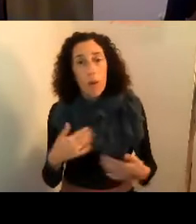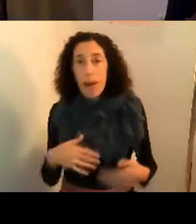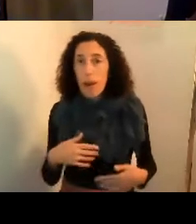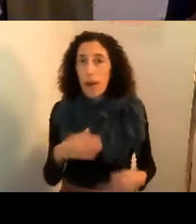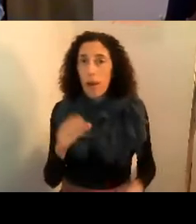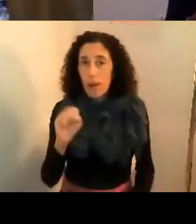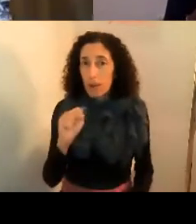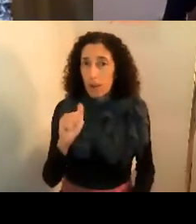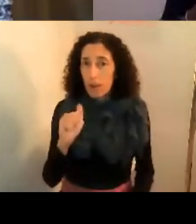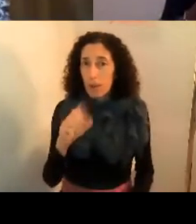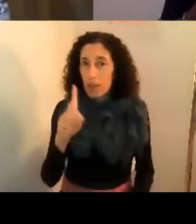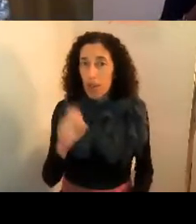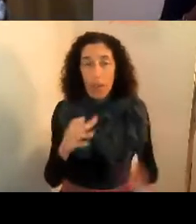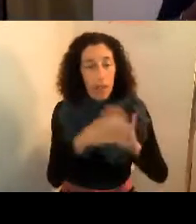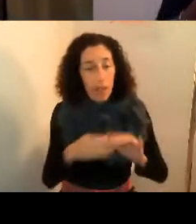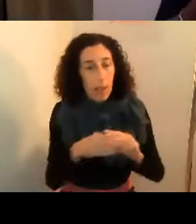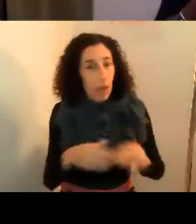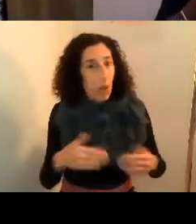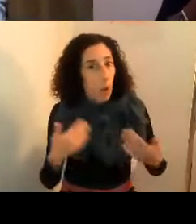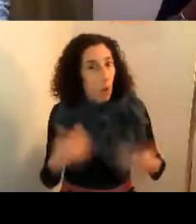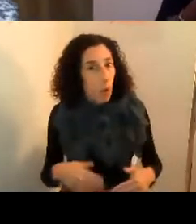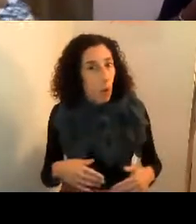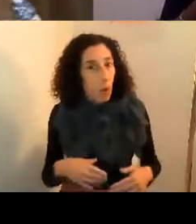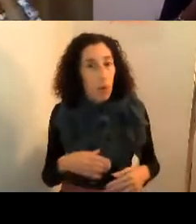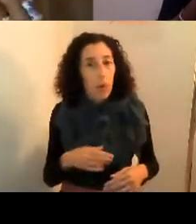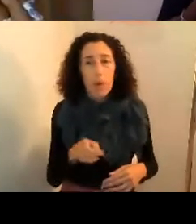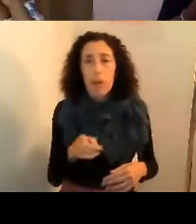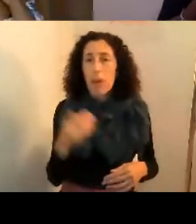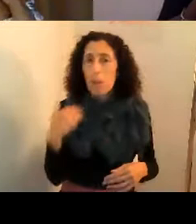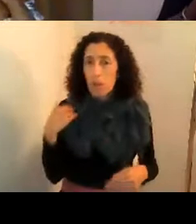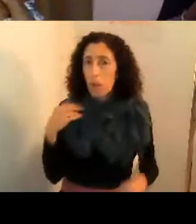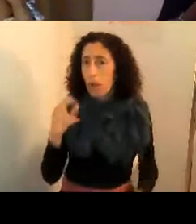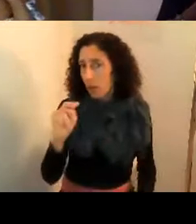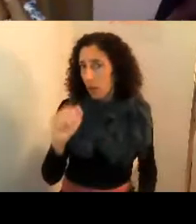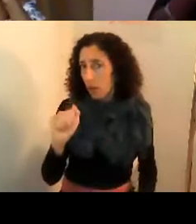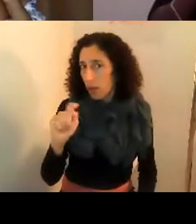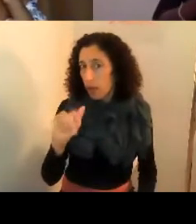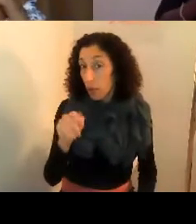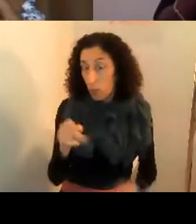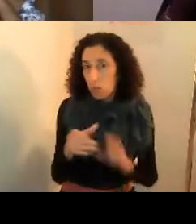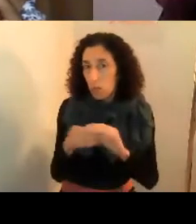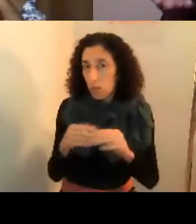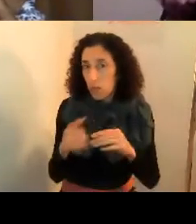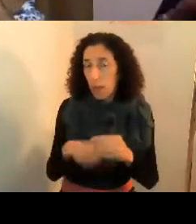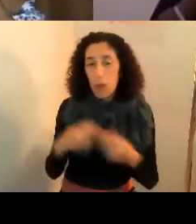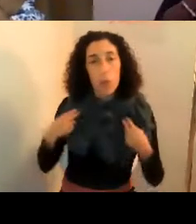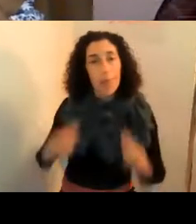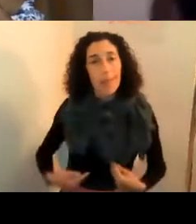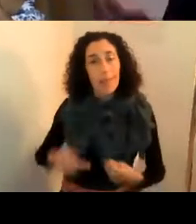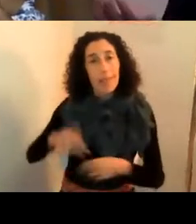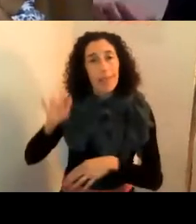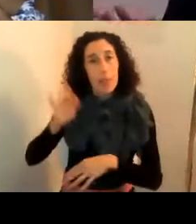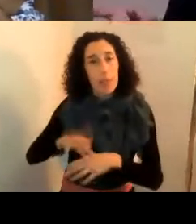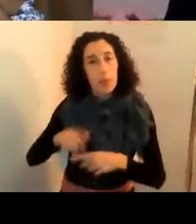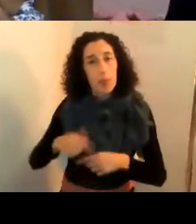were mentioning about productivity and tapping into your humanity and just being relational with yourself and with other people. I hear